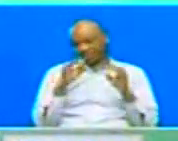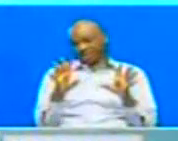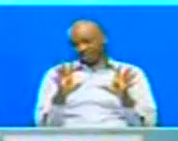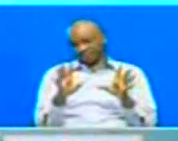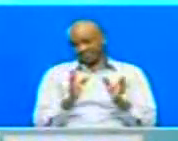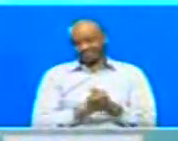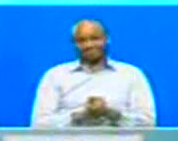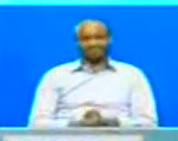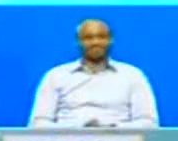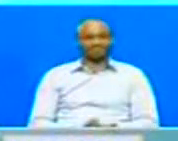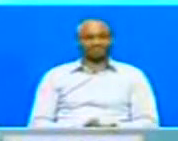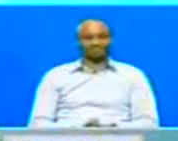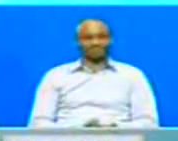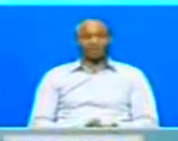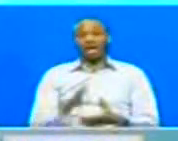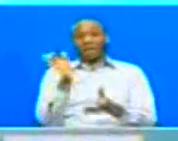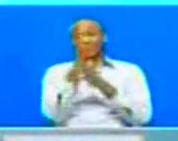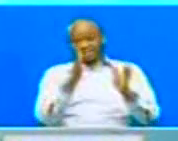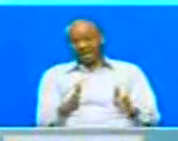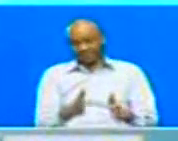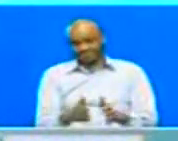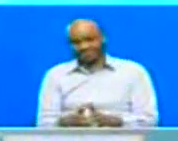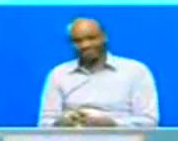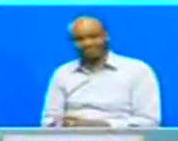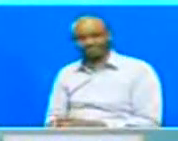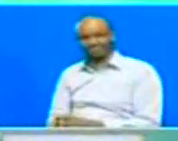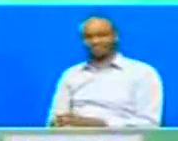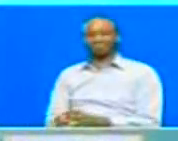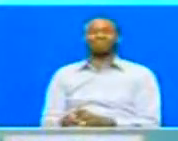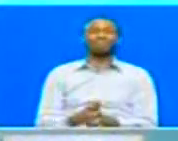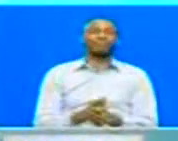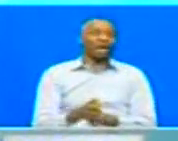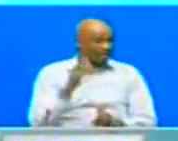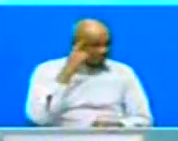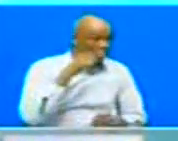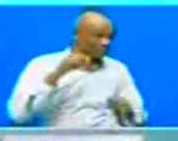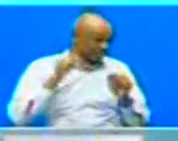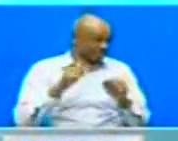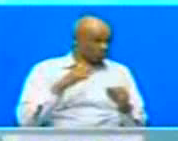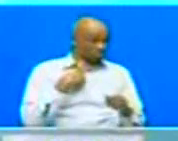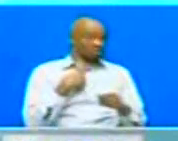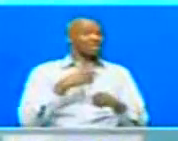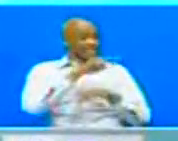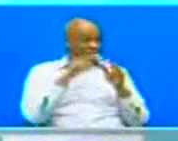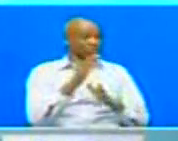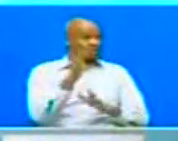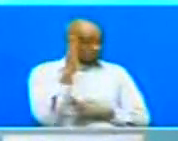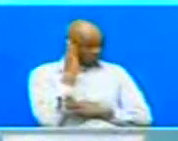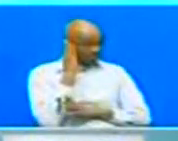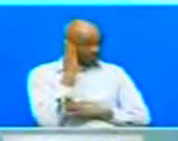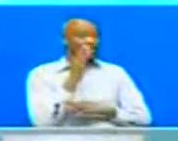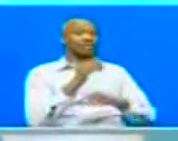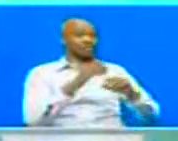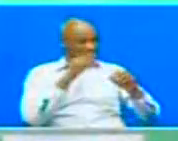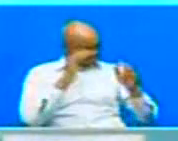very important. All right. Okay. Yeah. Three things. One, I think we're in agreement. National security is paramount. Yes. And we're not doing very